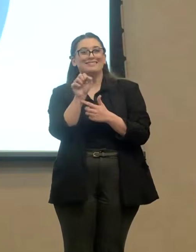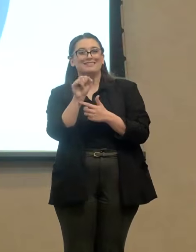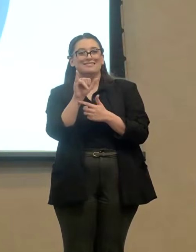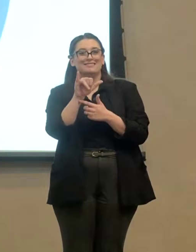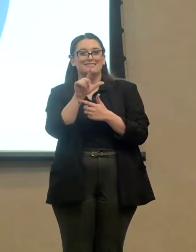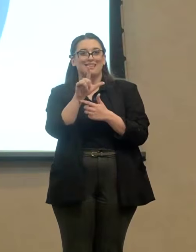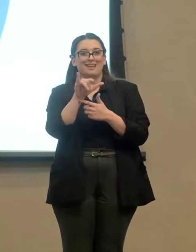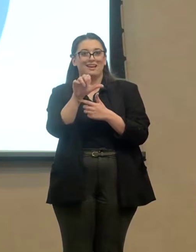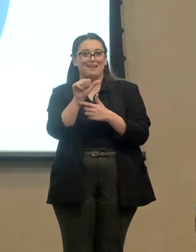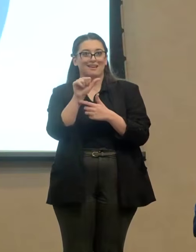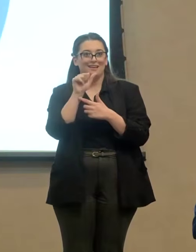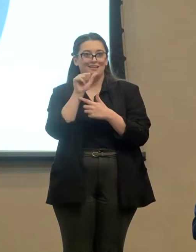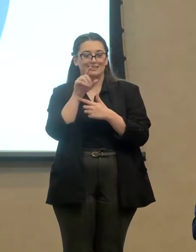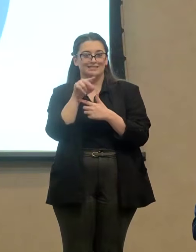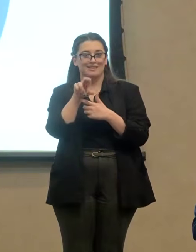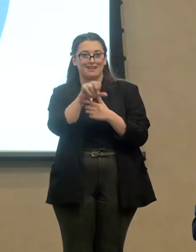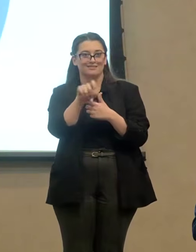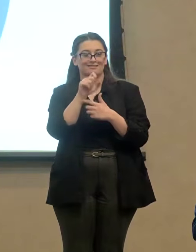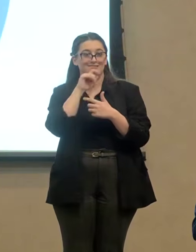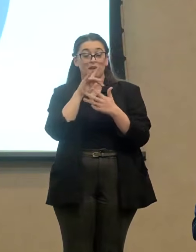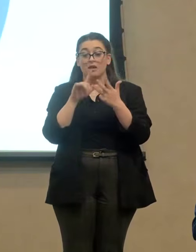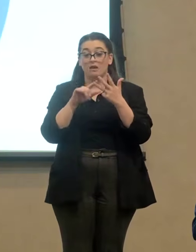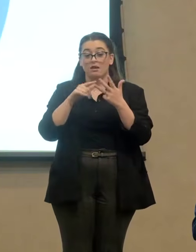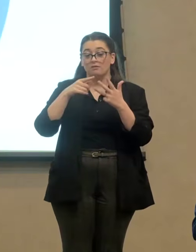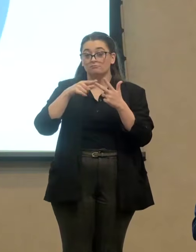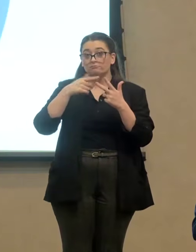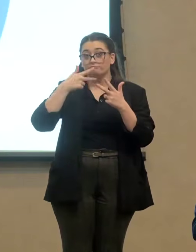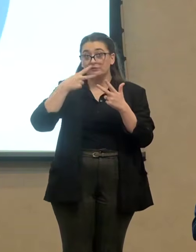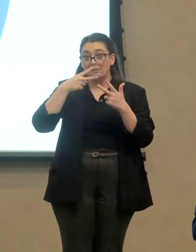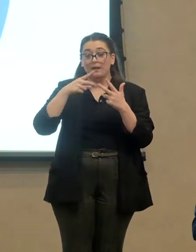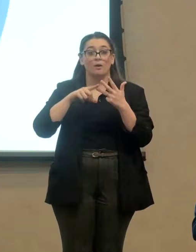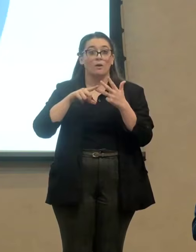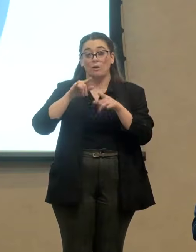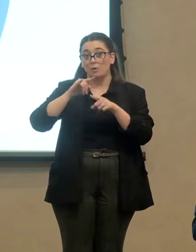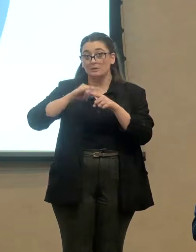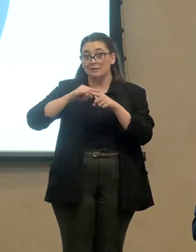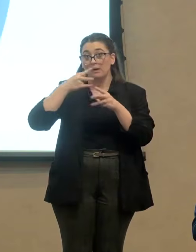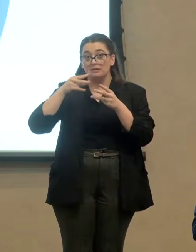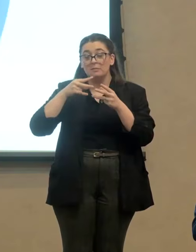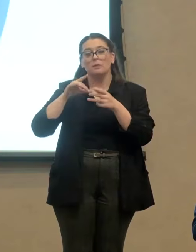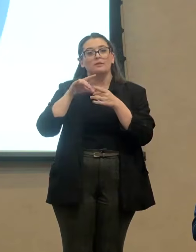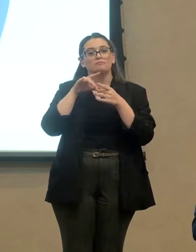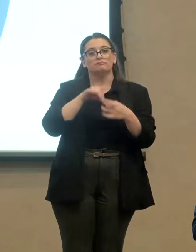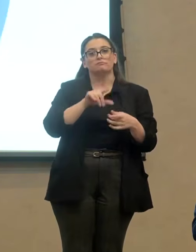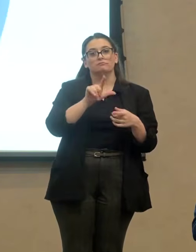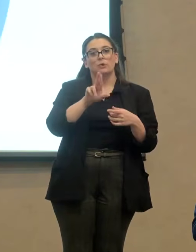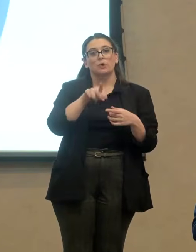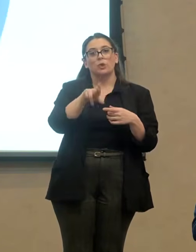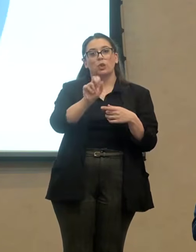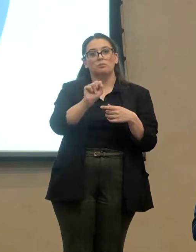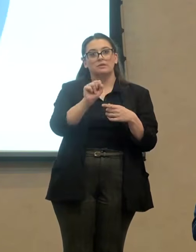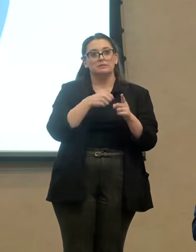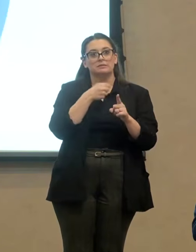and there are tobacco. Cigarette smoking is associated with lupus. So